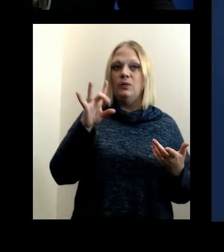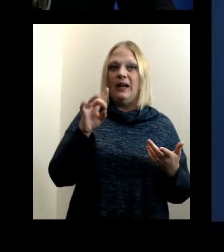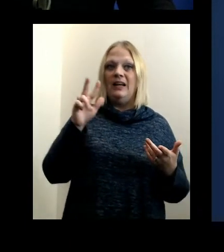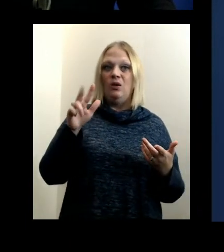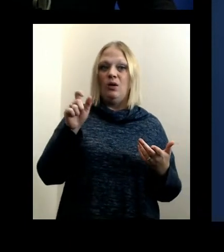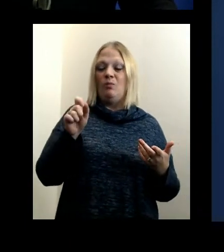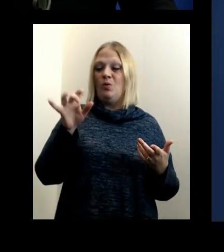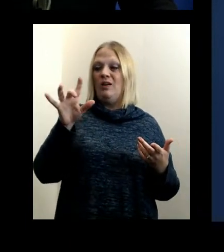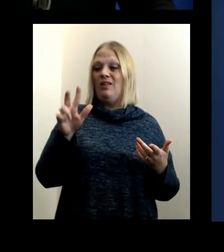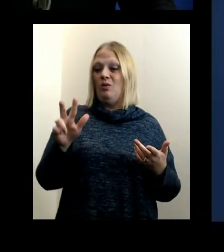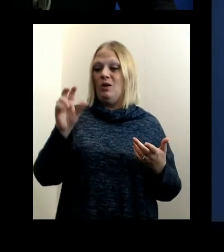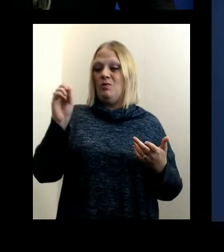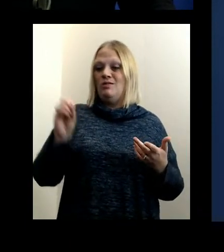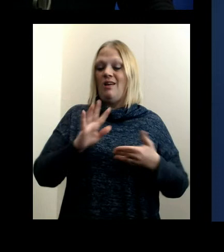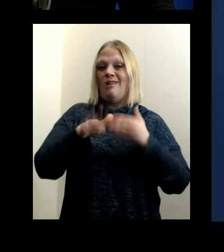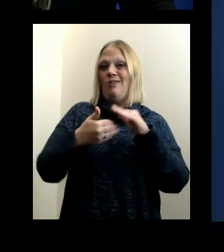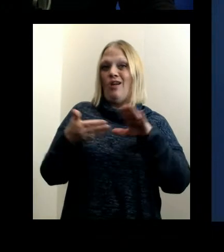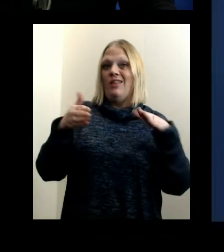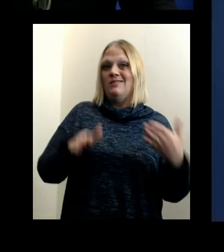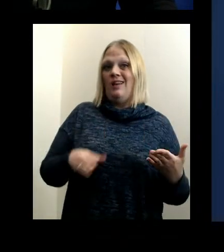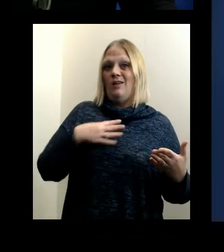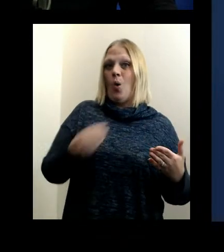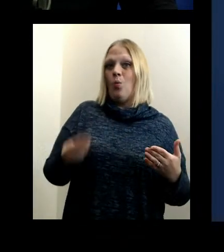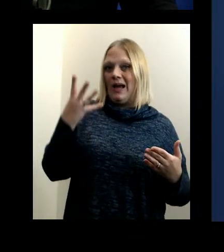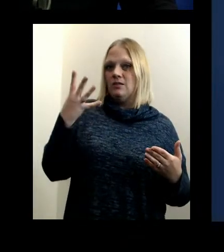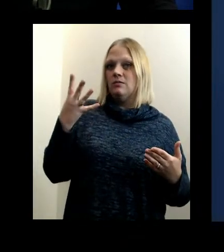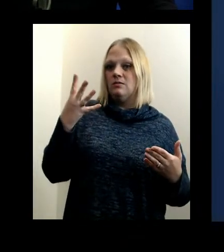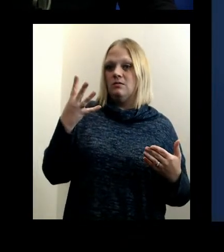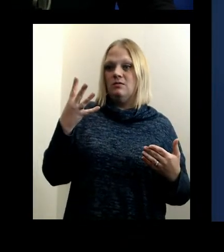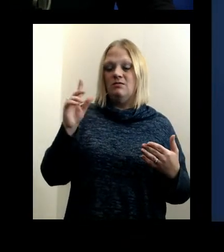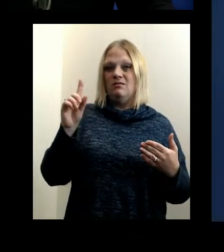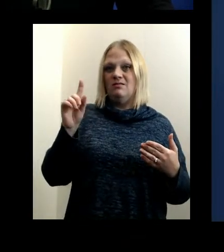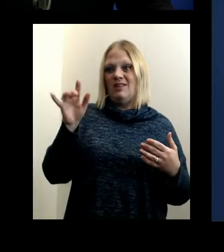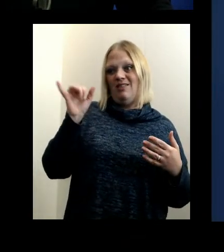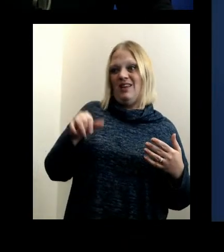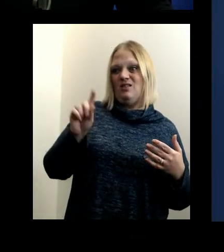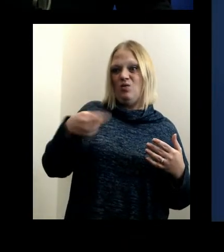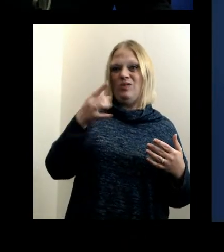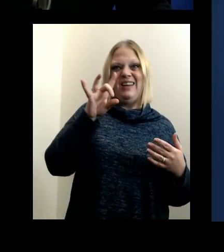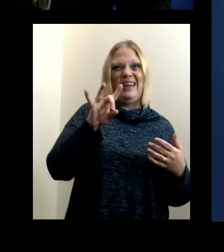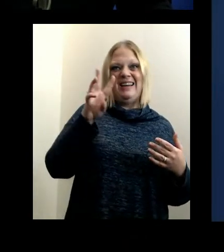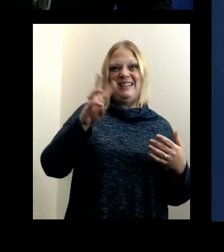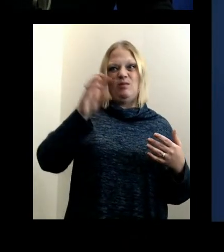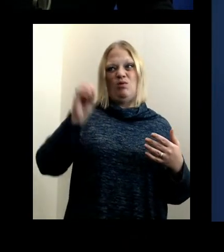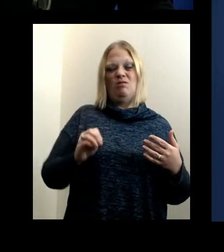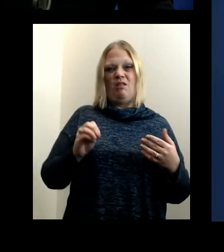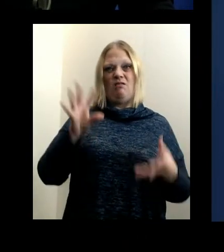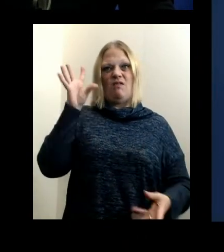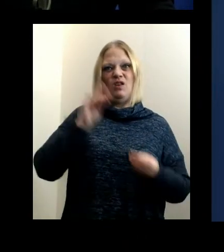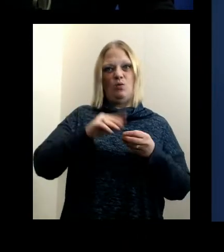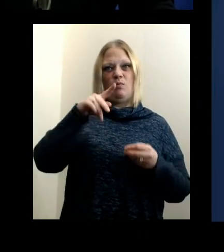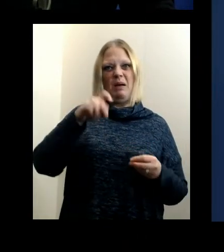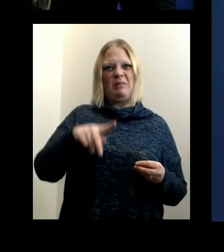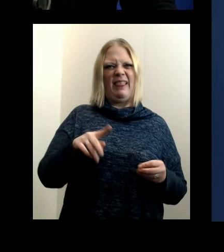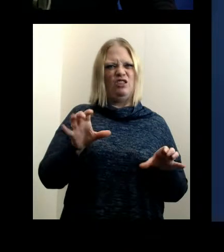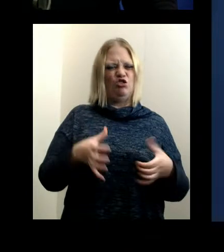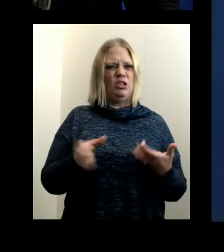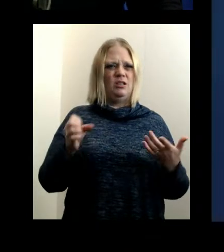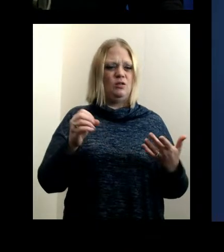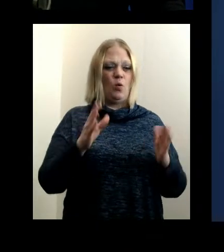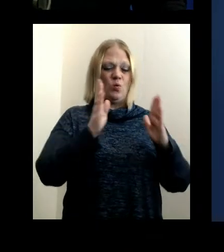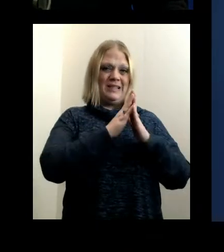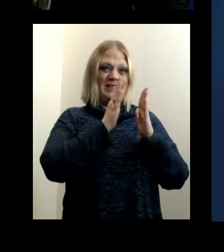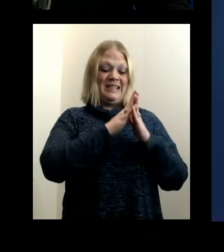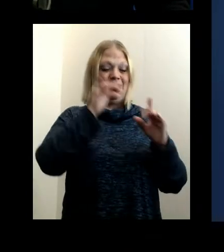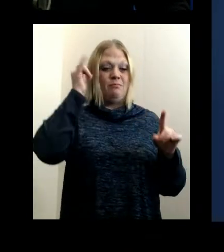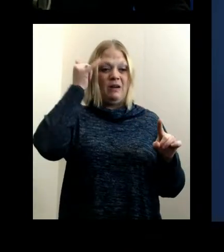83.3% of all fatalities are white, and whites only make up 80.6% of our population. And when it comes to the city of